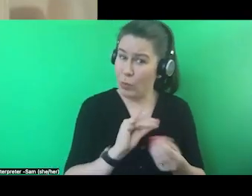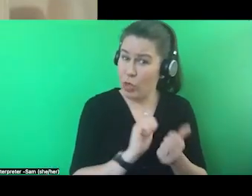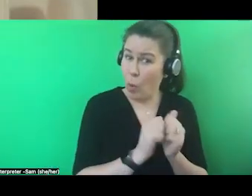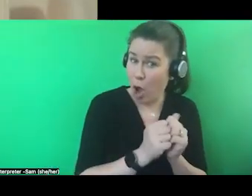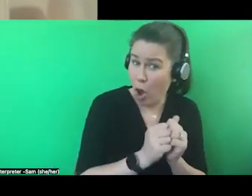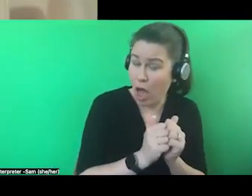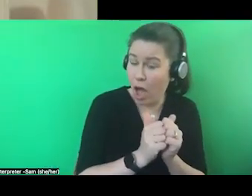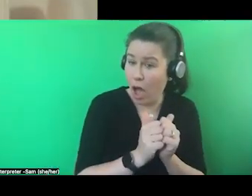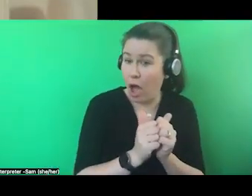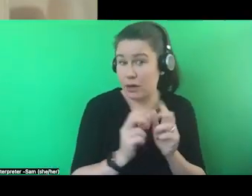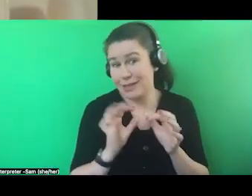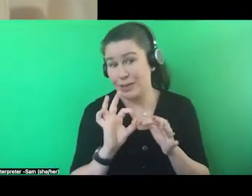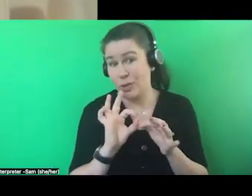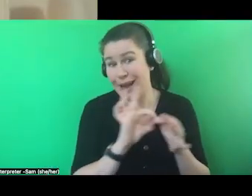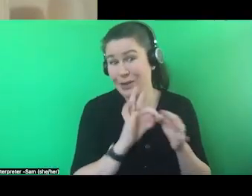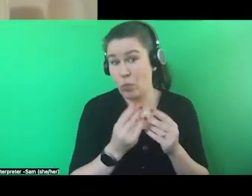course.